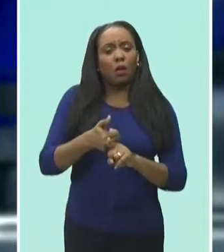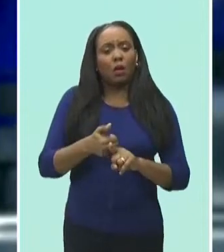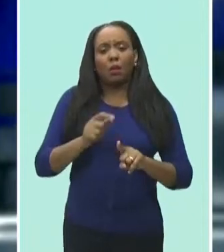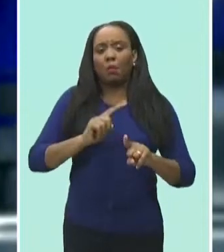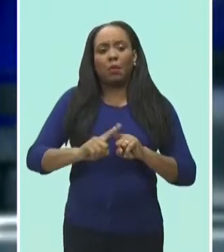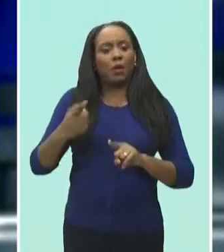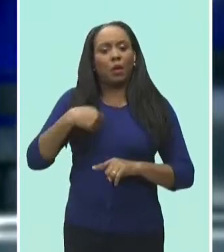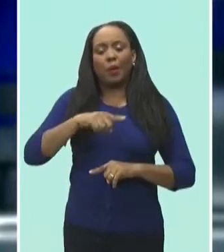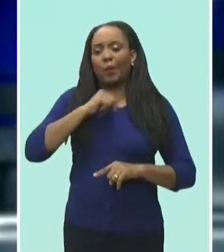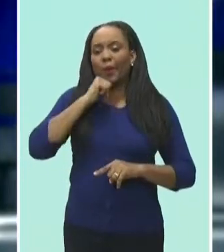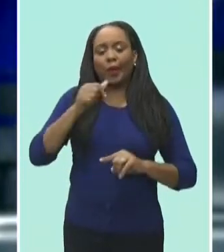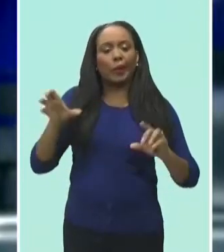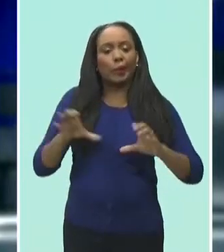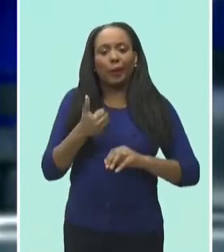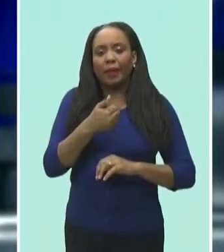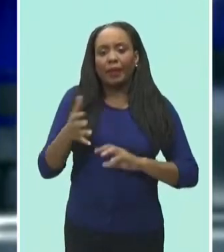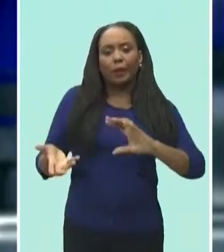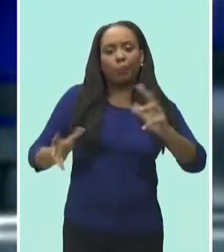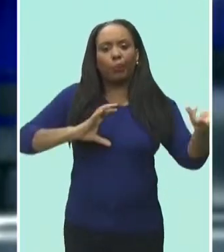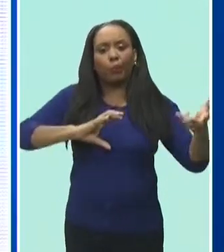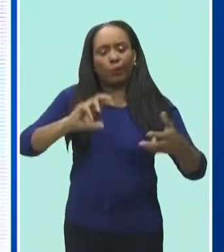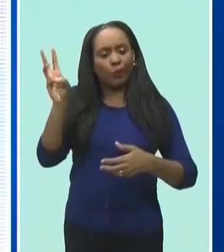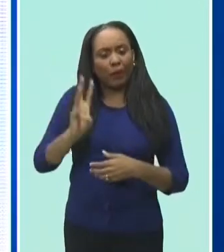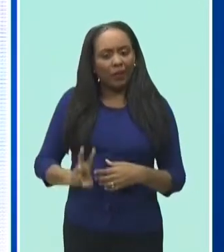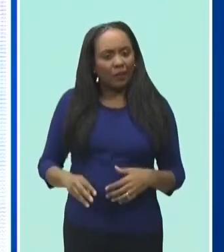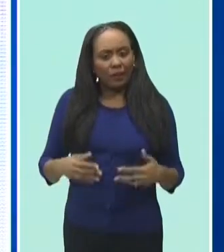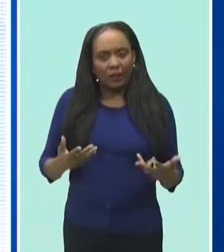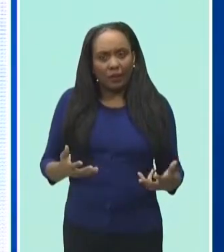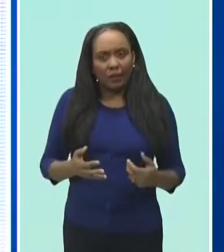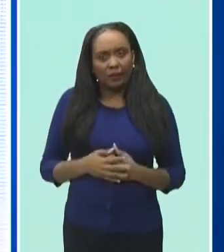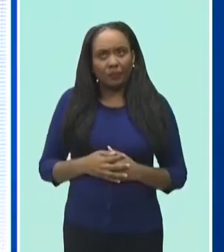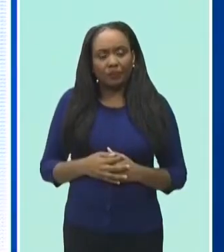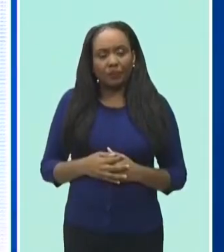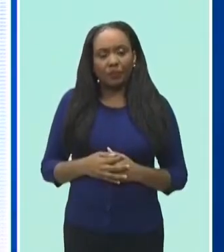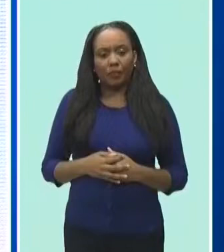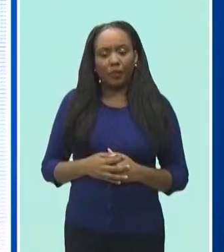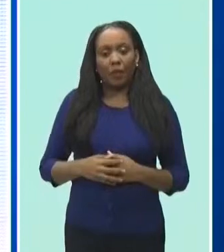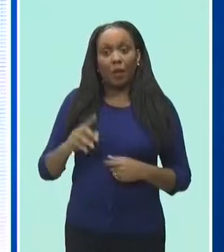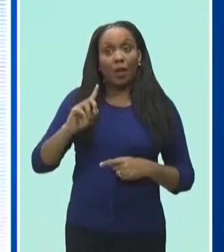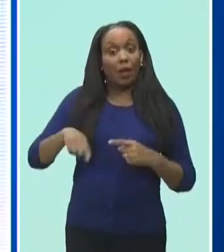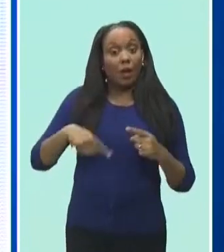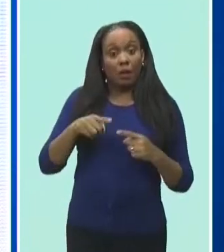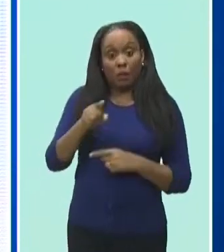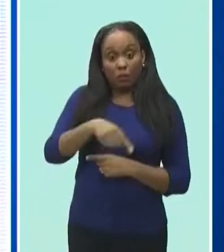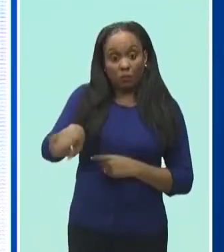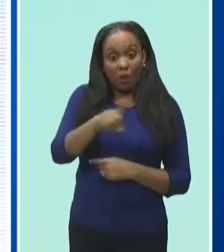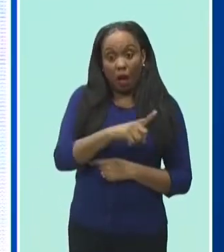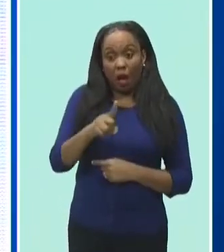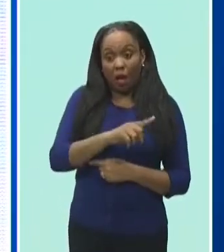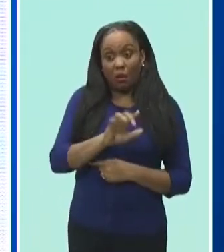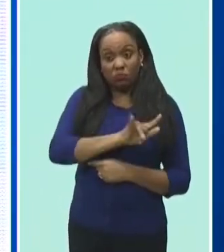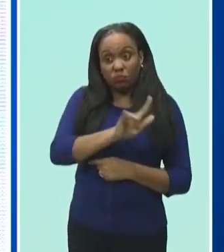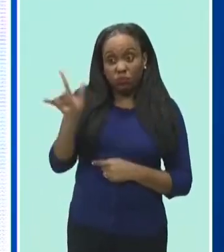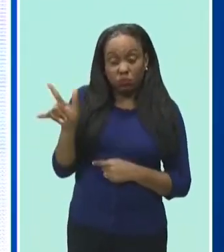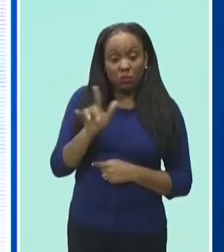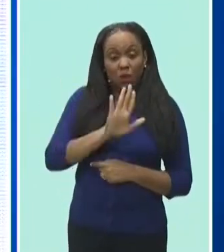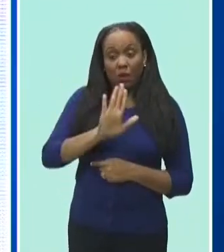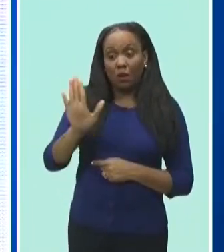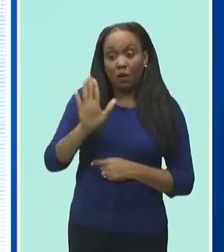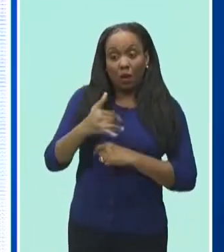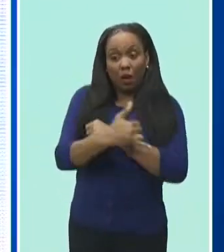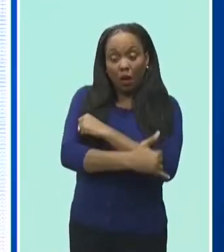hardly contribute to climate change. When you return to your individual capitals or to your individual organizations,